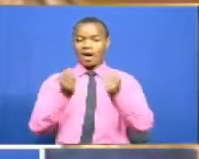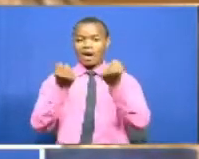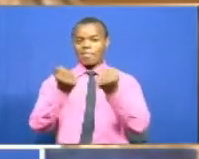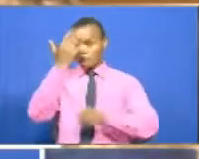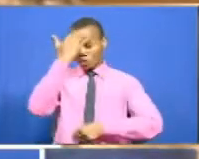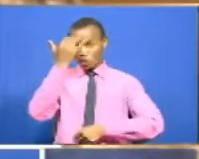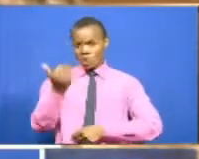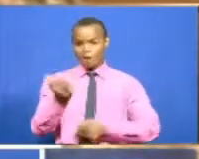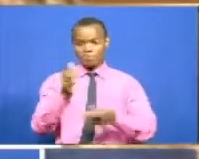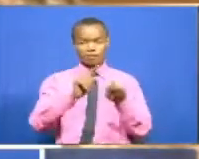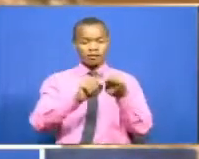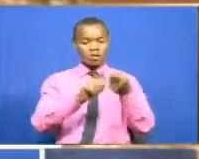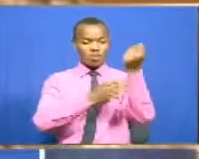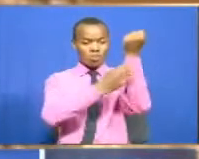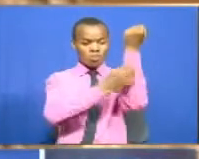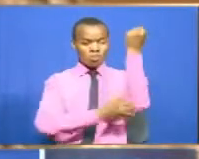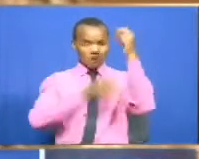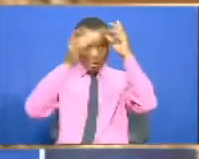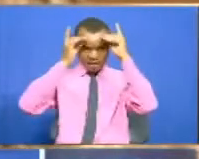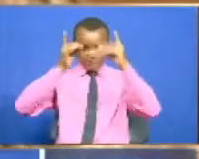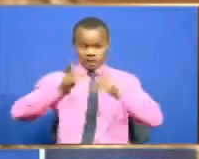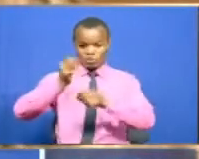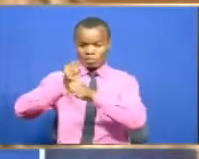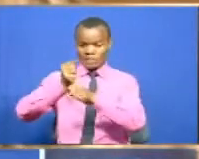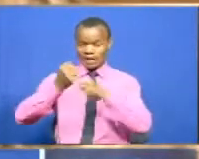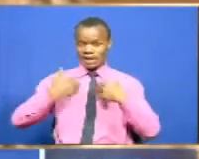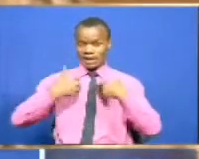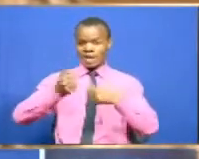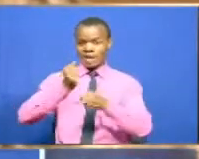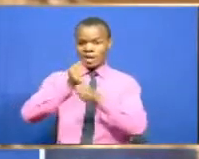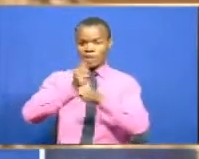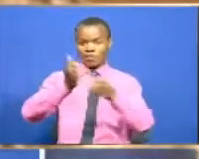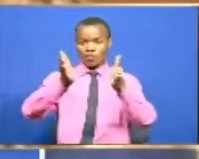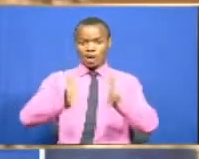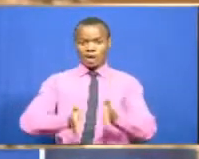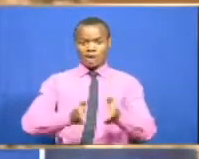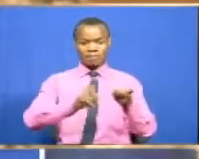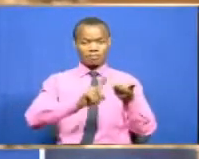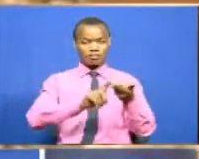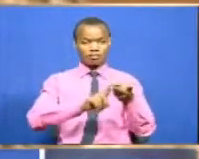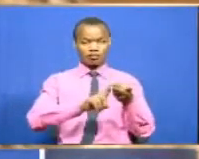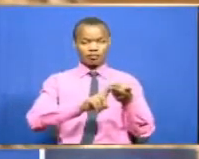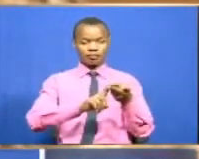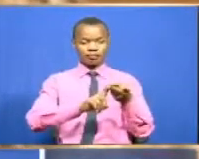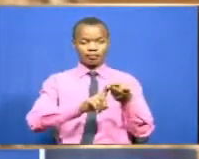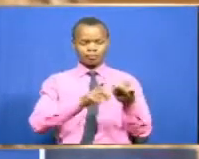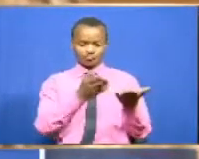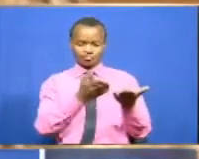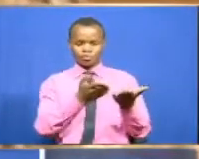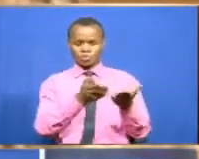poor decision making by the community health volunteers, two, lack of proper monitoring,